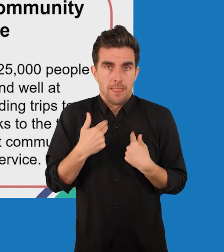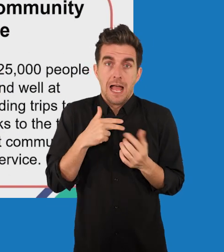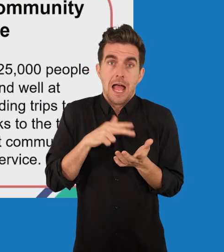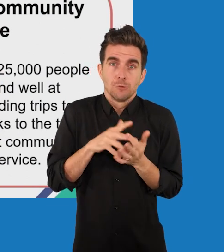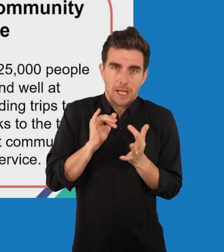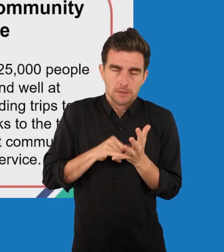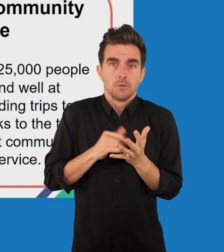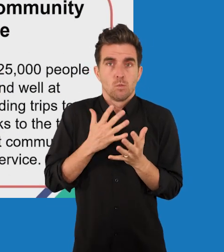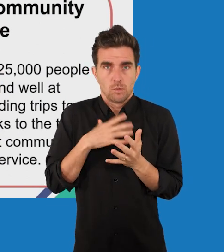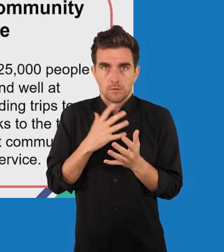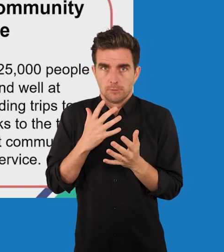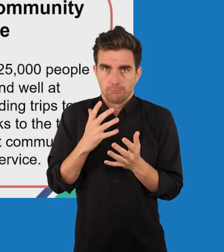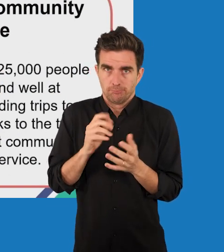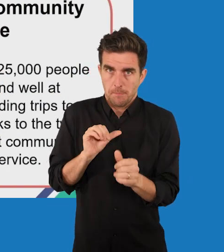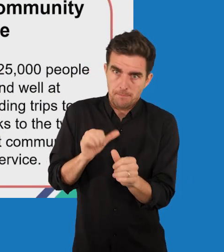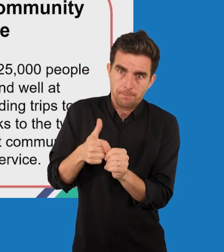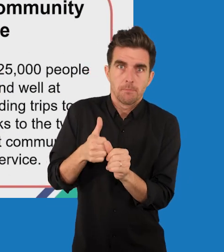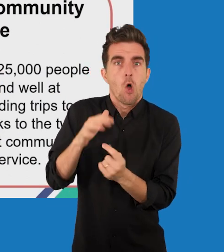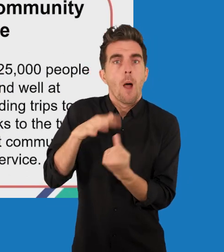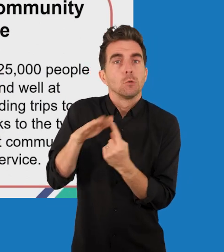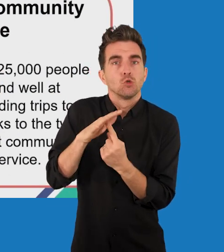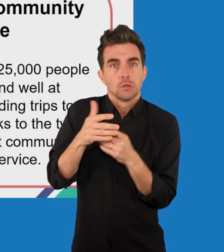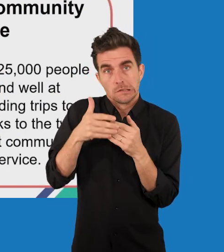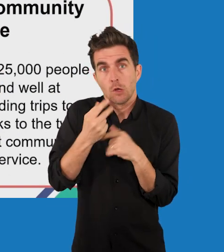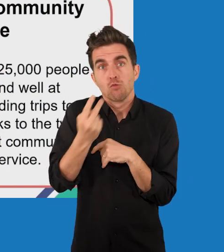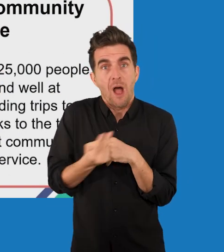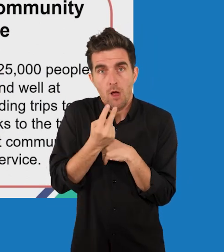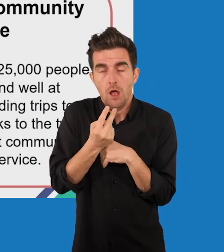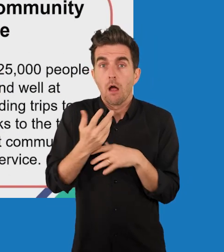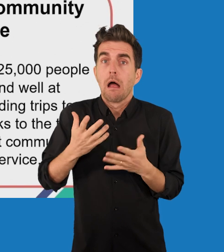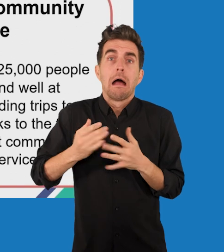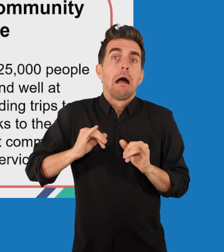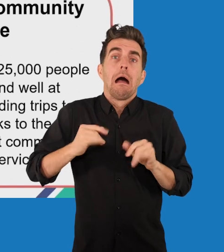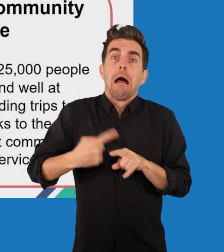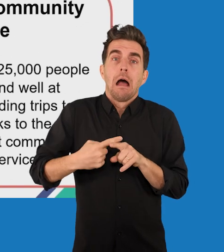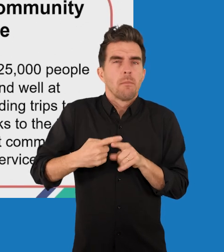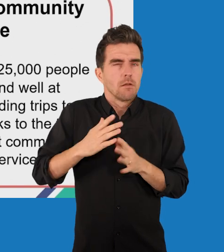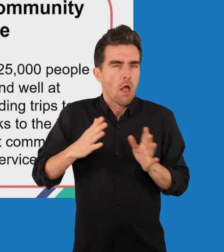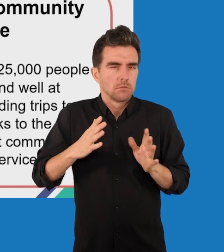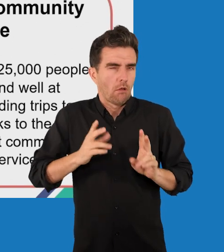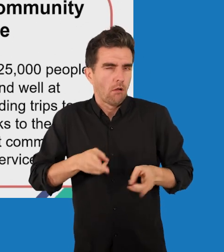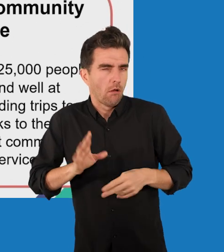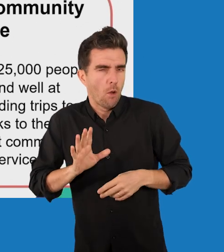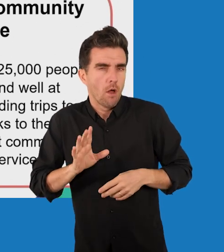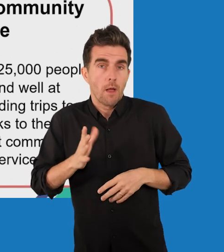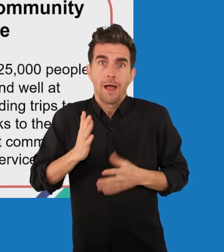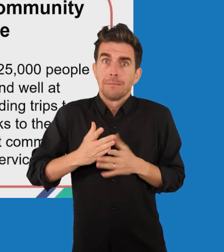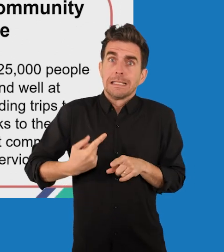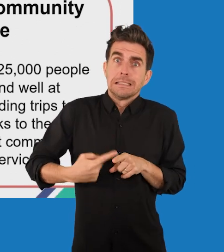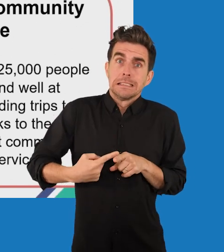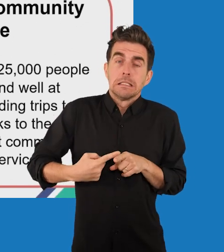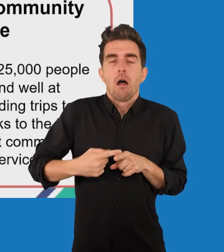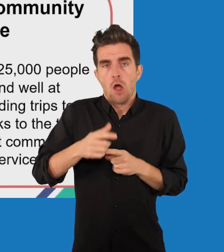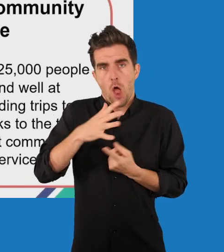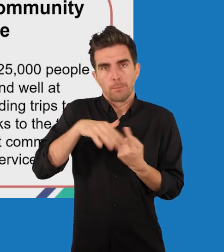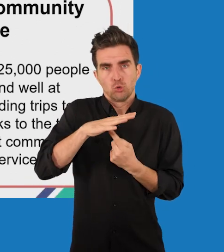is something that we do in the NHS where we respond within 2 hours in the community. So if you have an urgent need, not a life-threatening need, but an